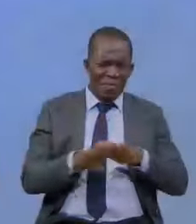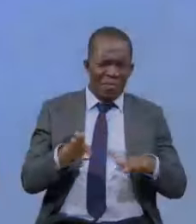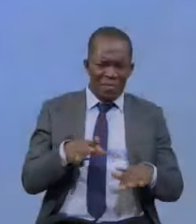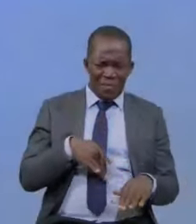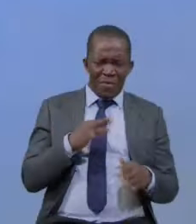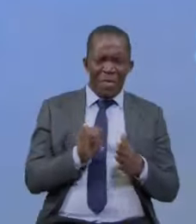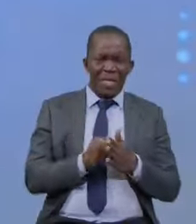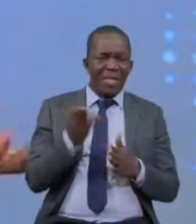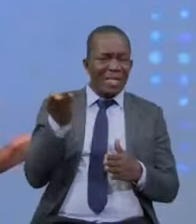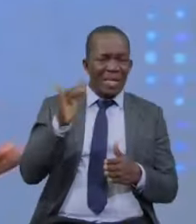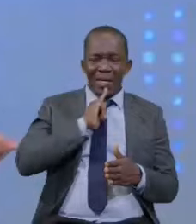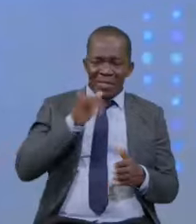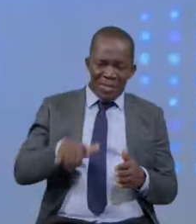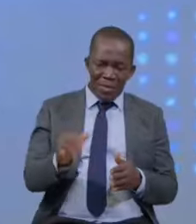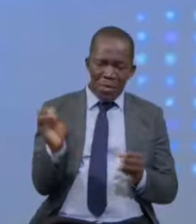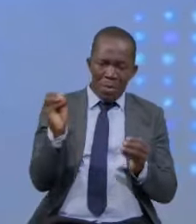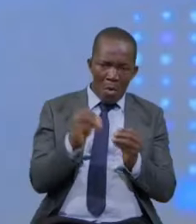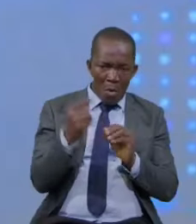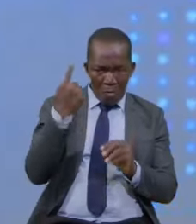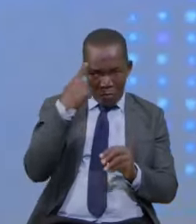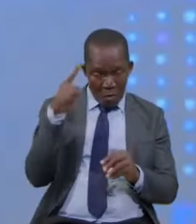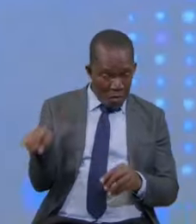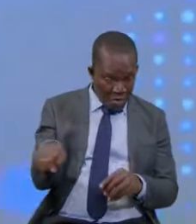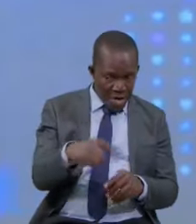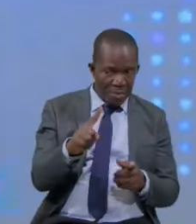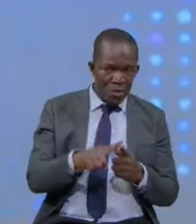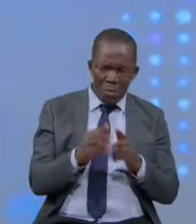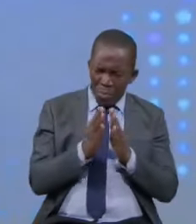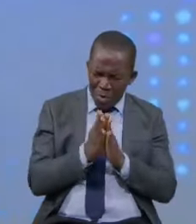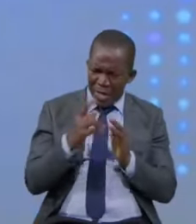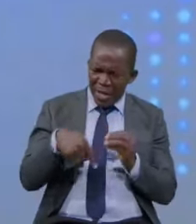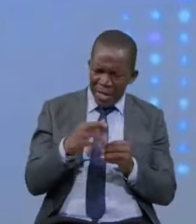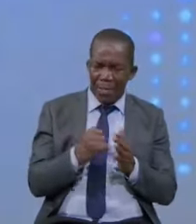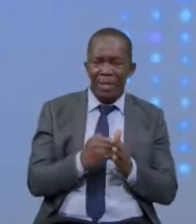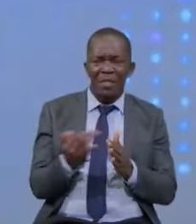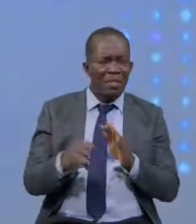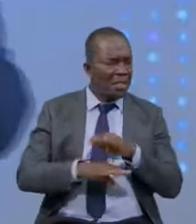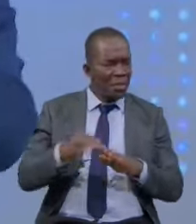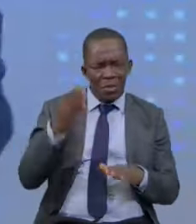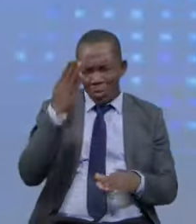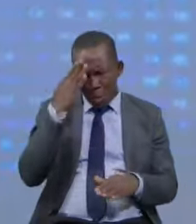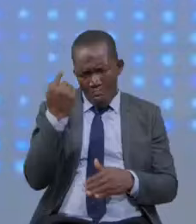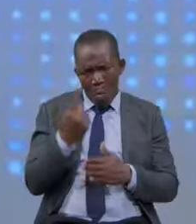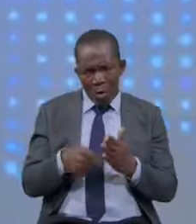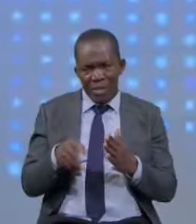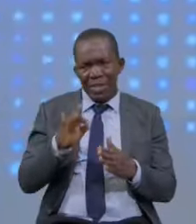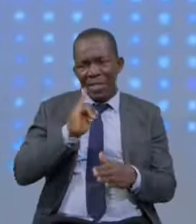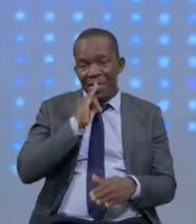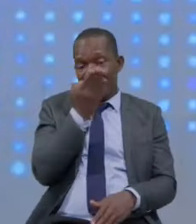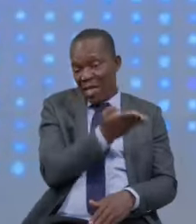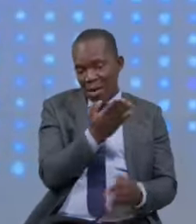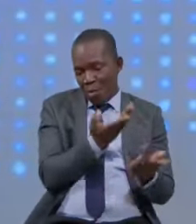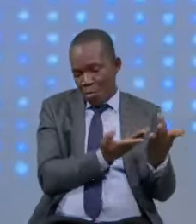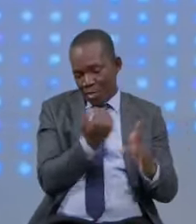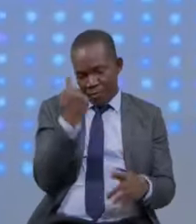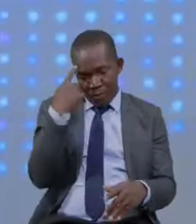all. They don't know what they're going to confront next week. They've got it all. Everyone that understands that there